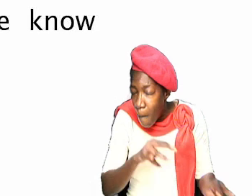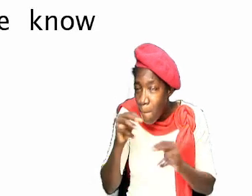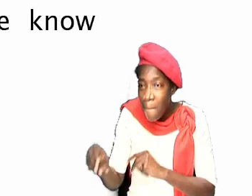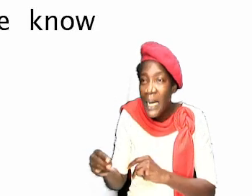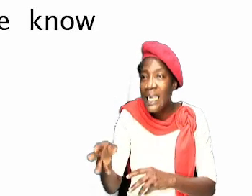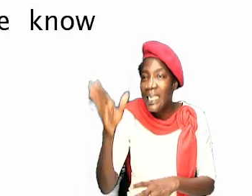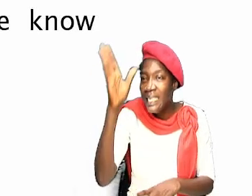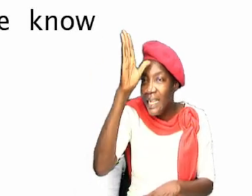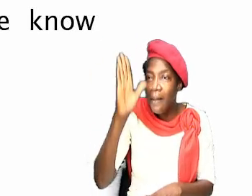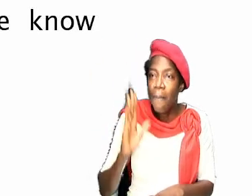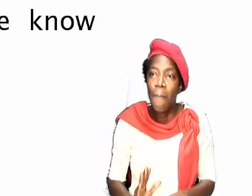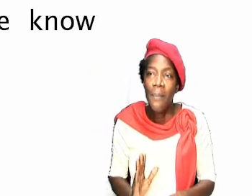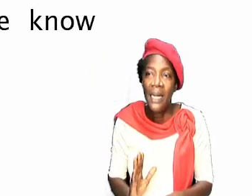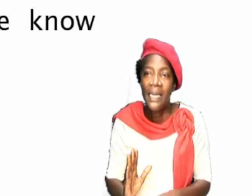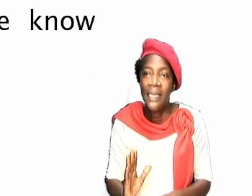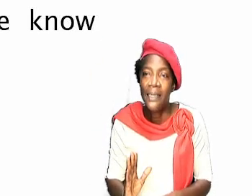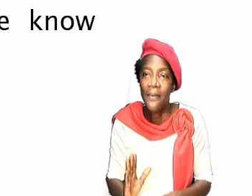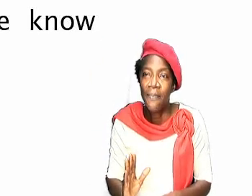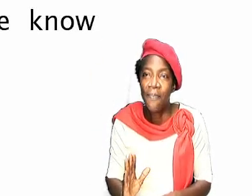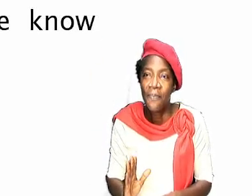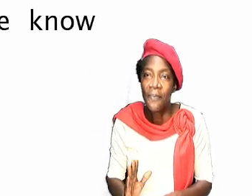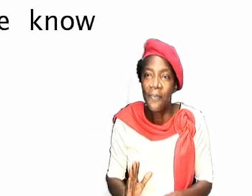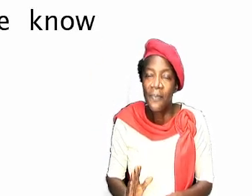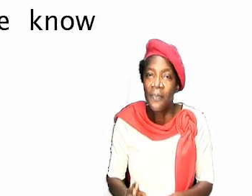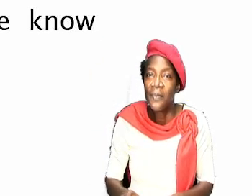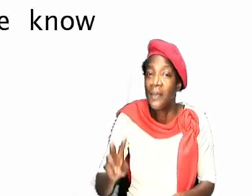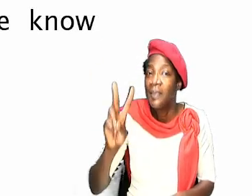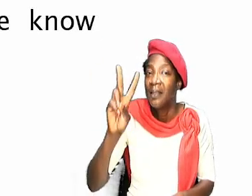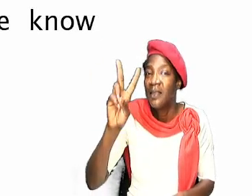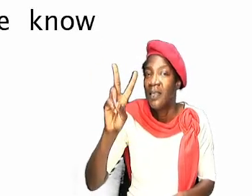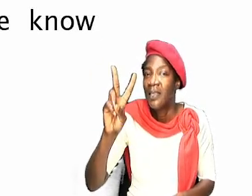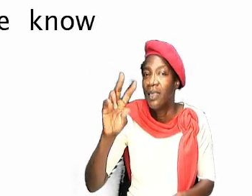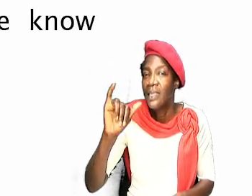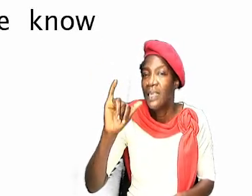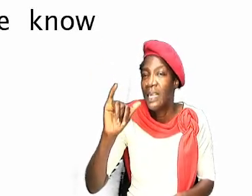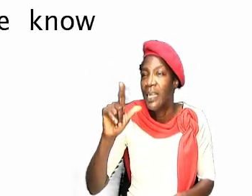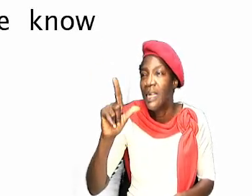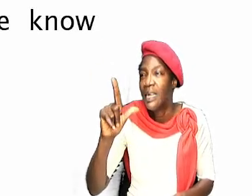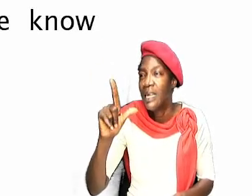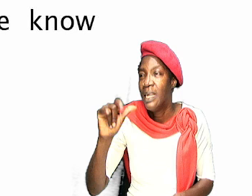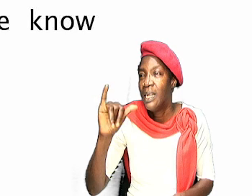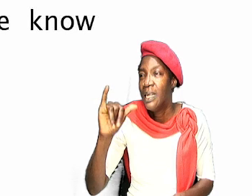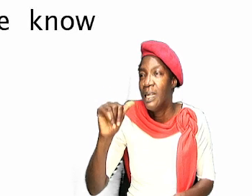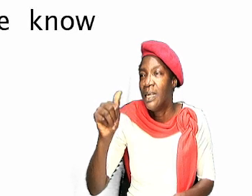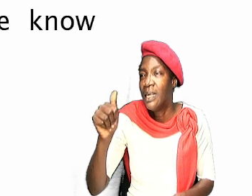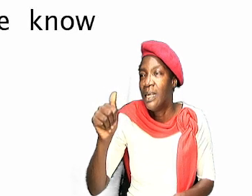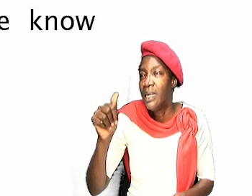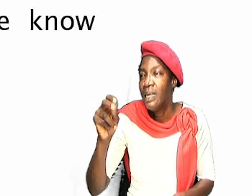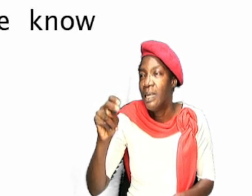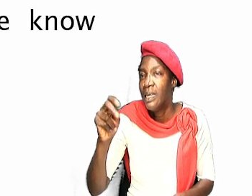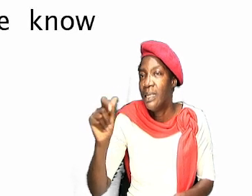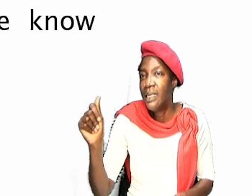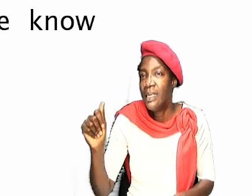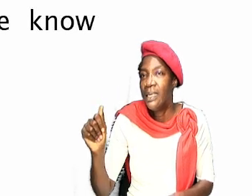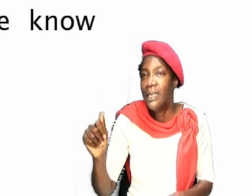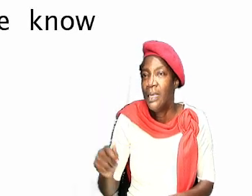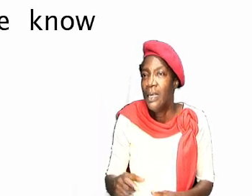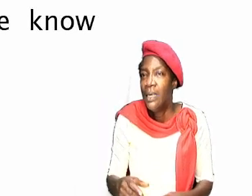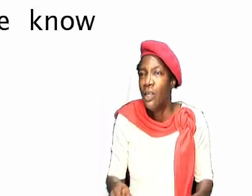And then we talk about valiant man. We talk about possession or showing great courage or